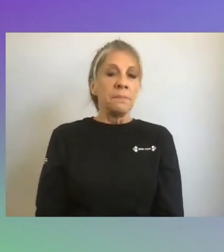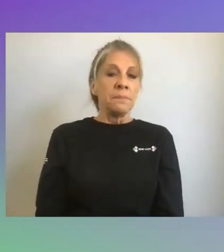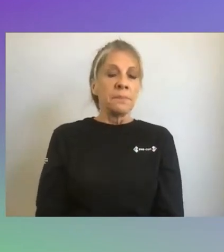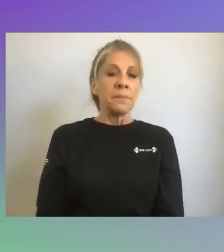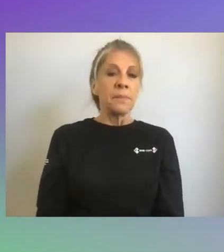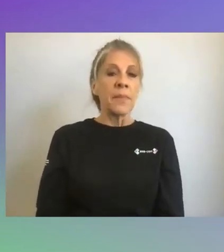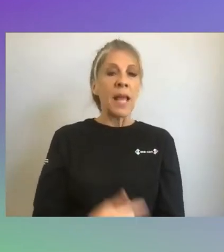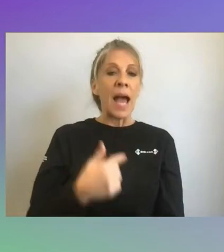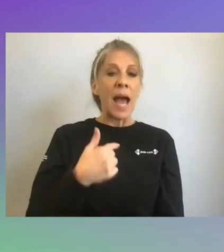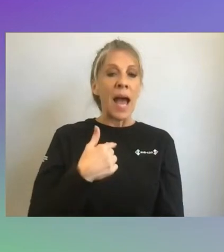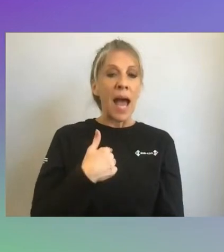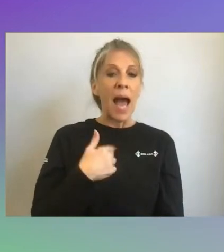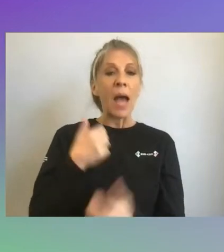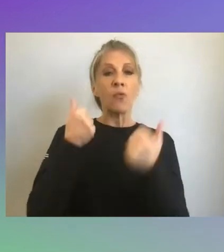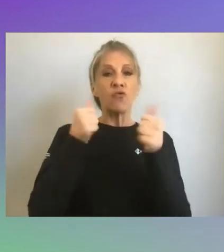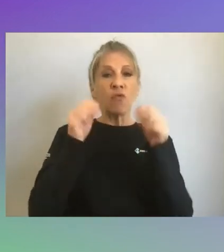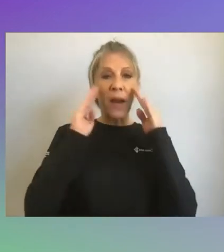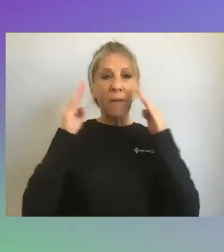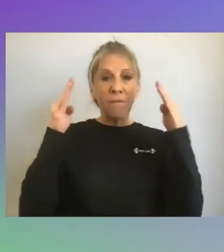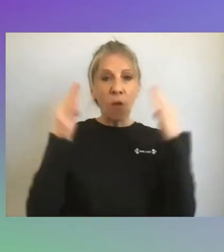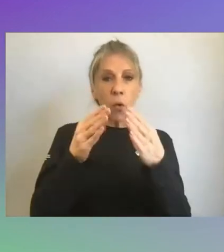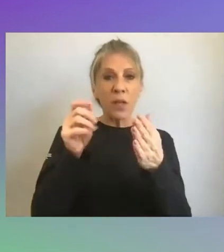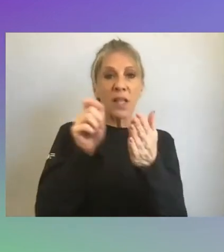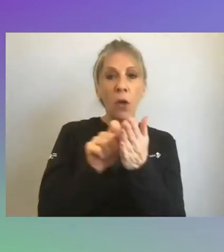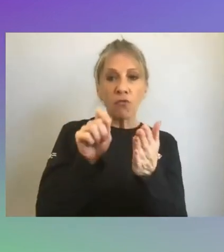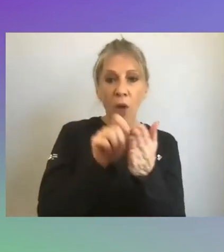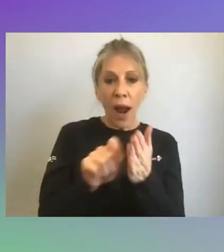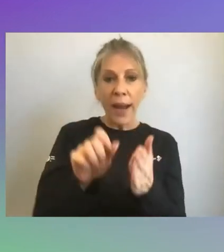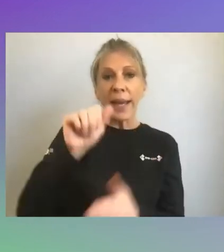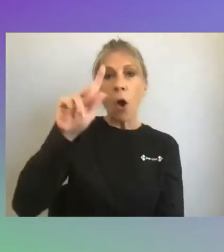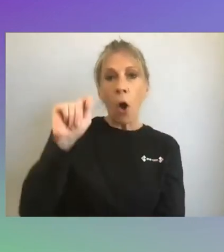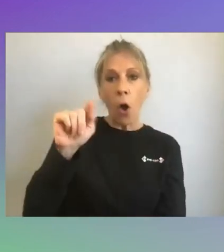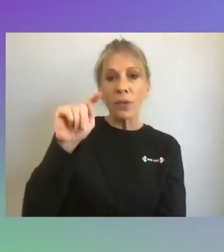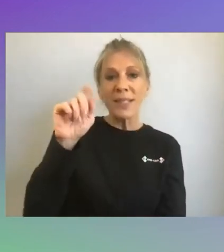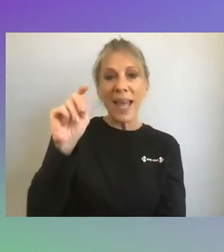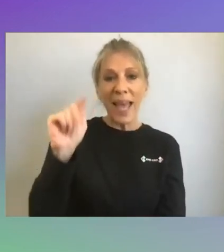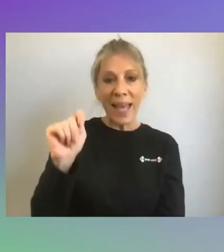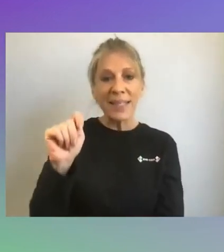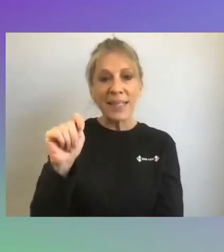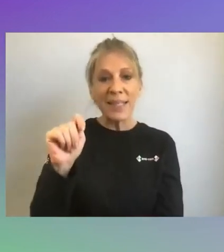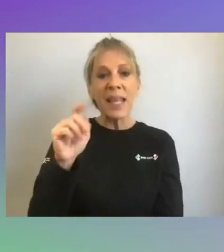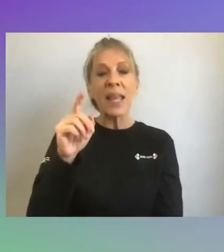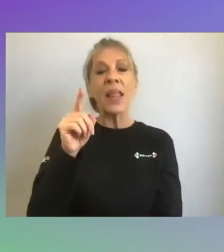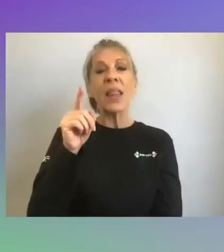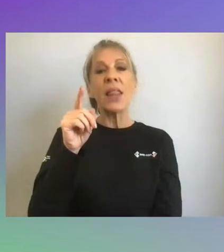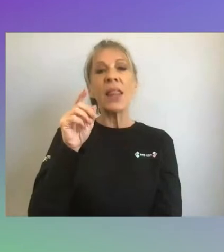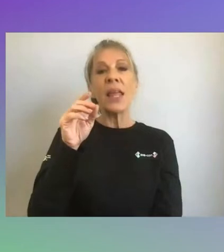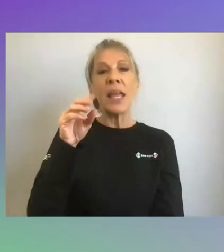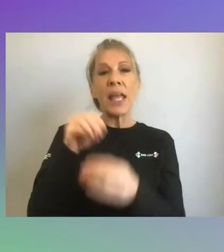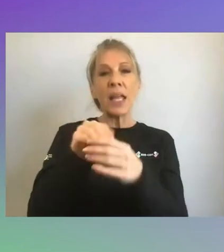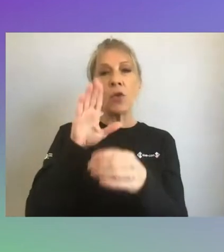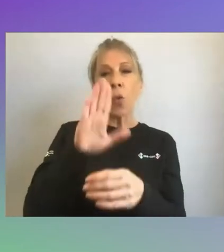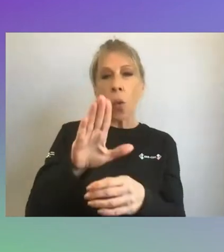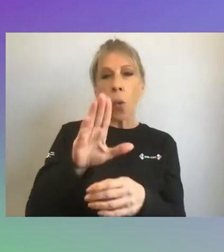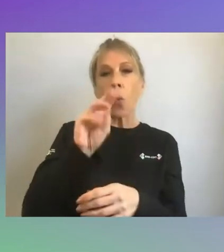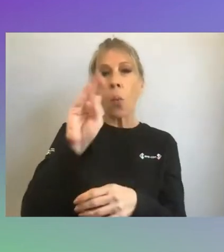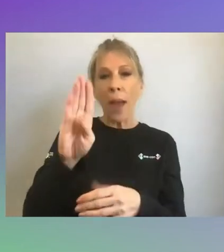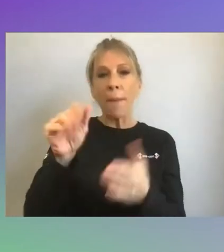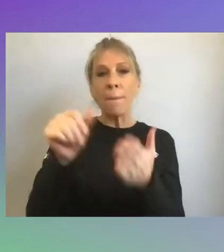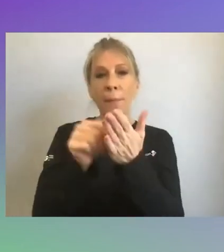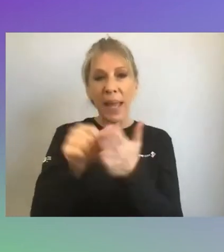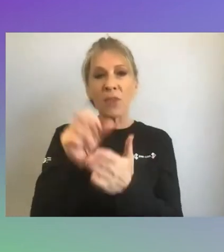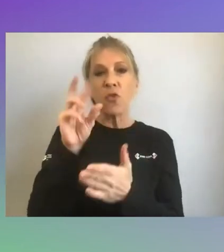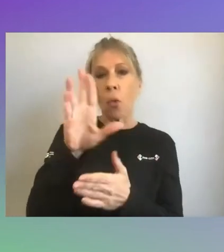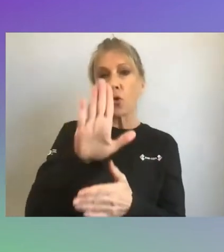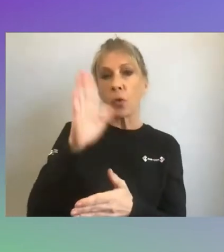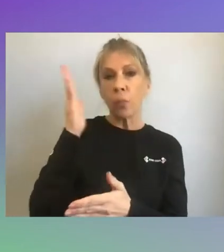just try to focus on writing alt text that captures what it is you're trying to convey with that image in your web page or in your presentation.